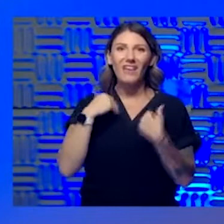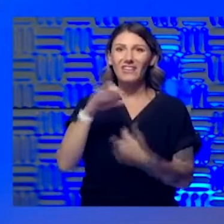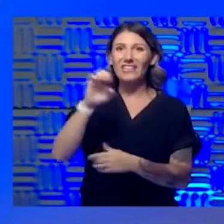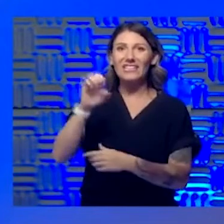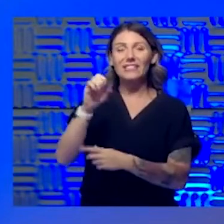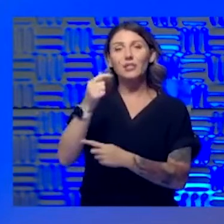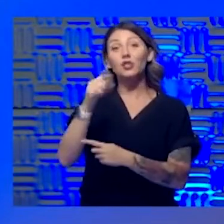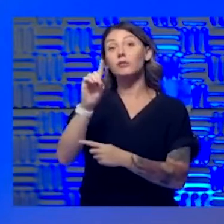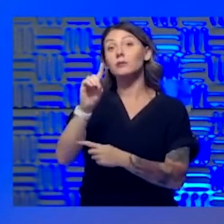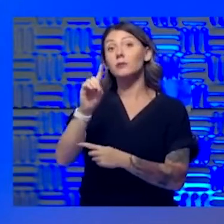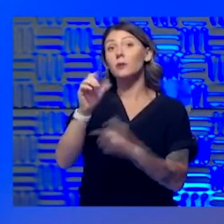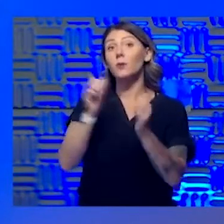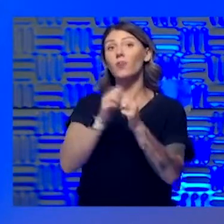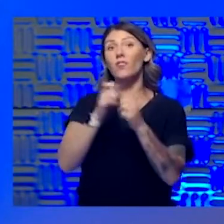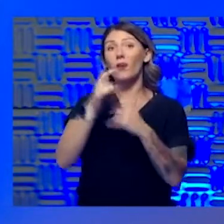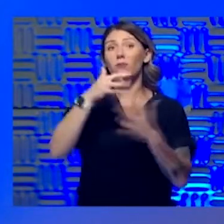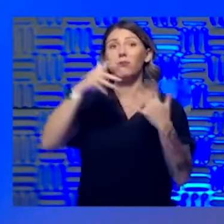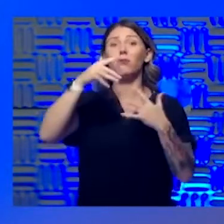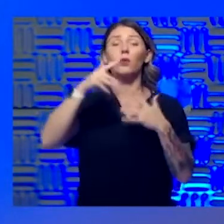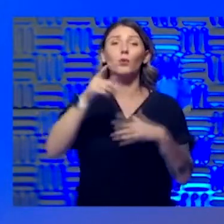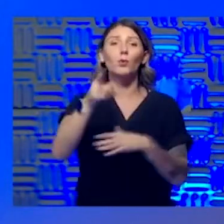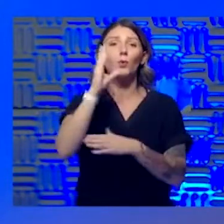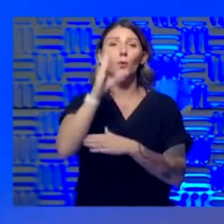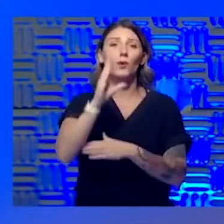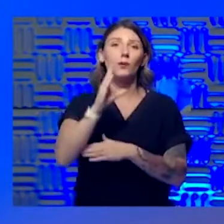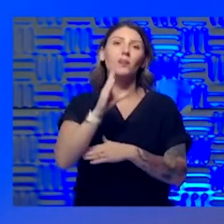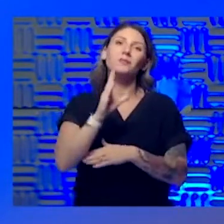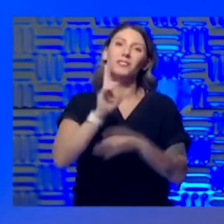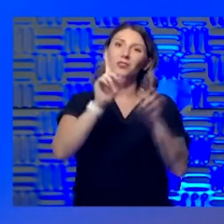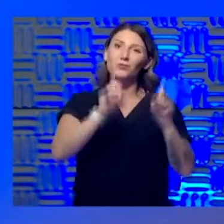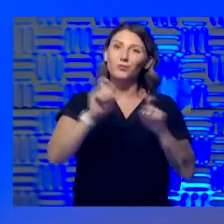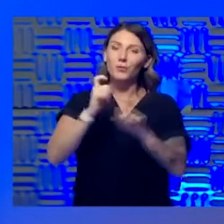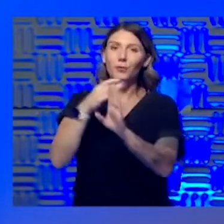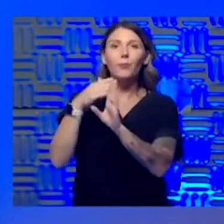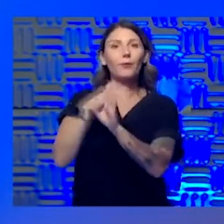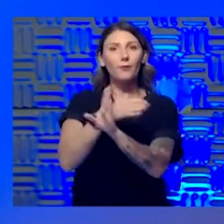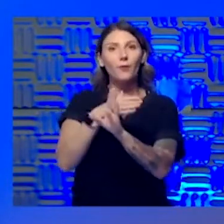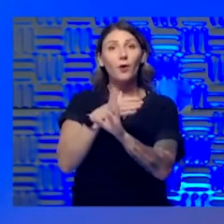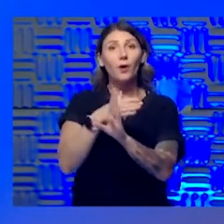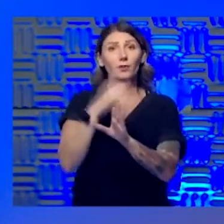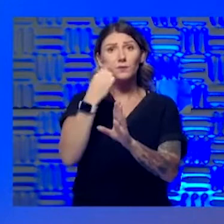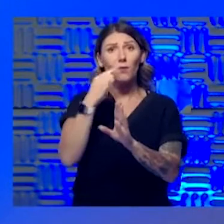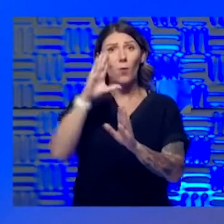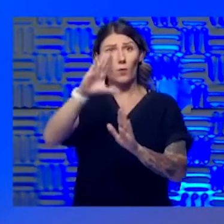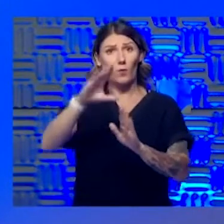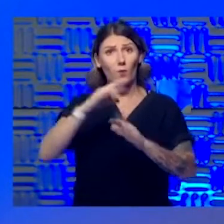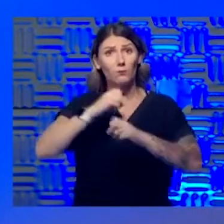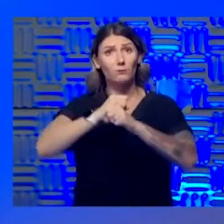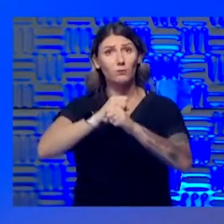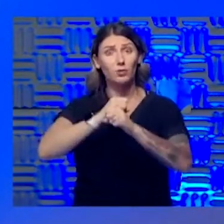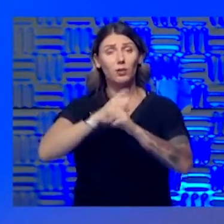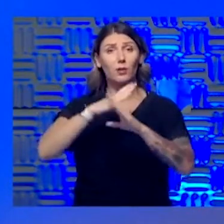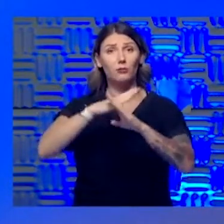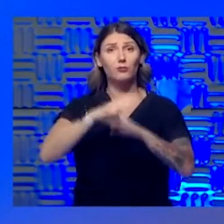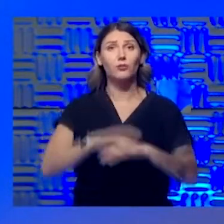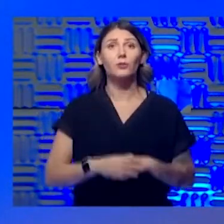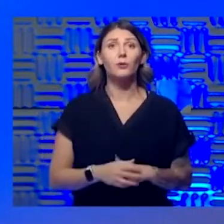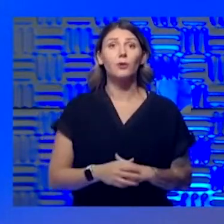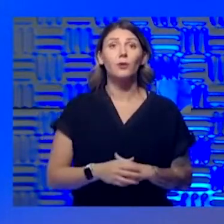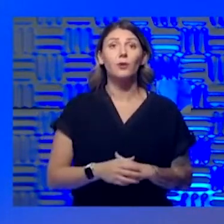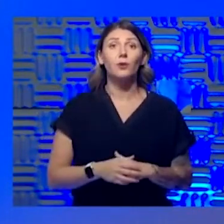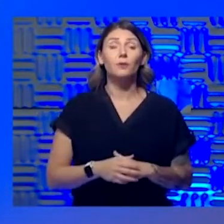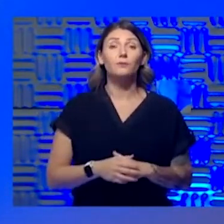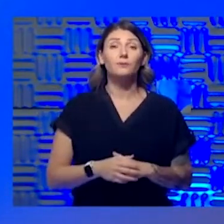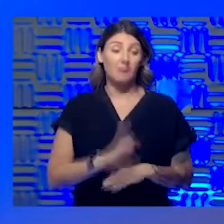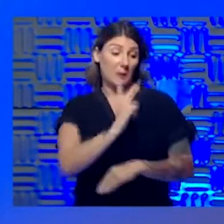So likely for those procedures, you are probably going to be screened before, and that's for your protection because we know that in patients who